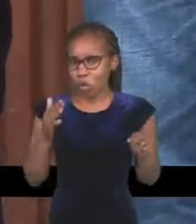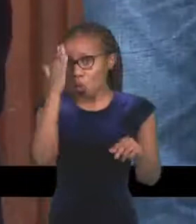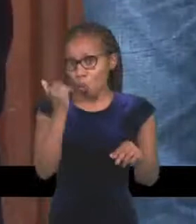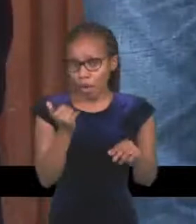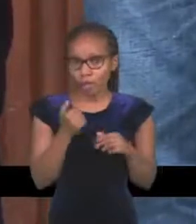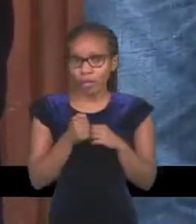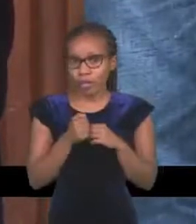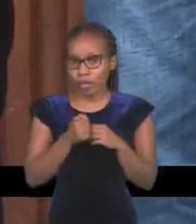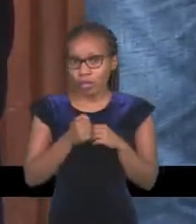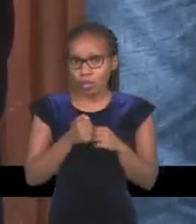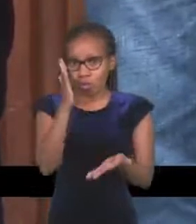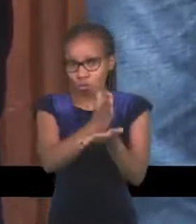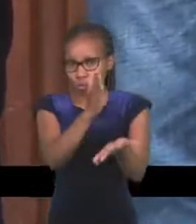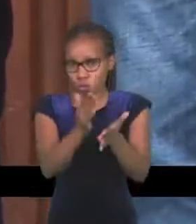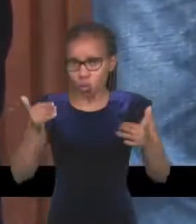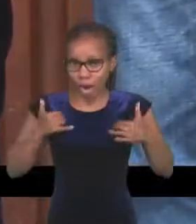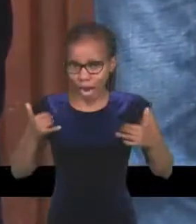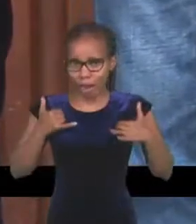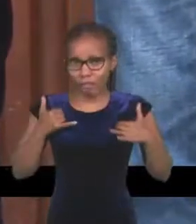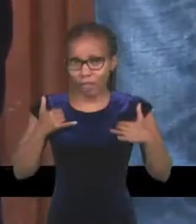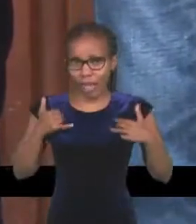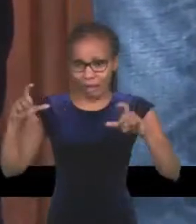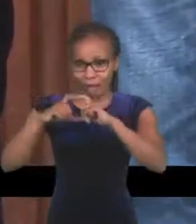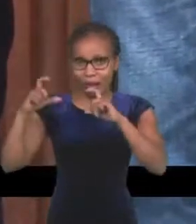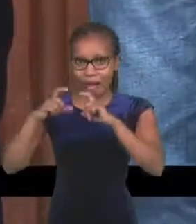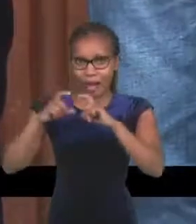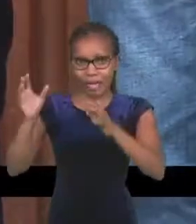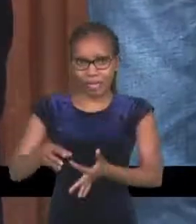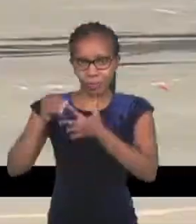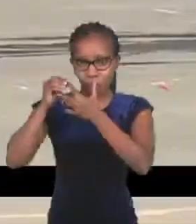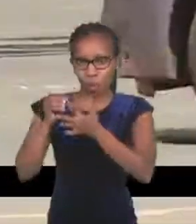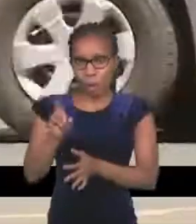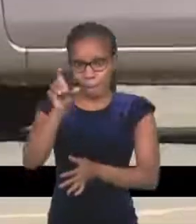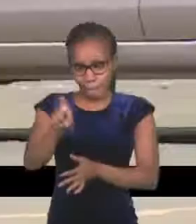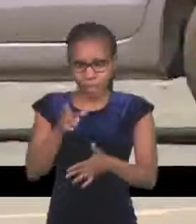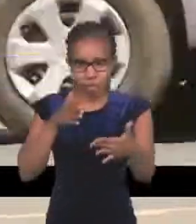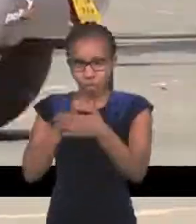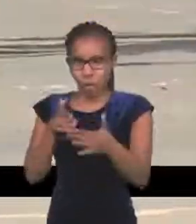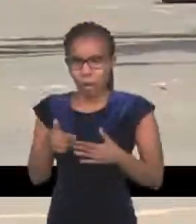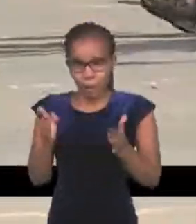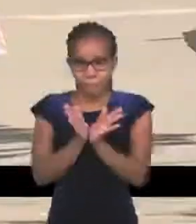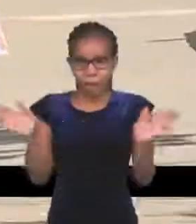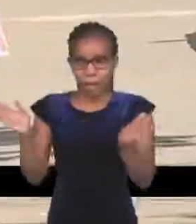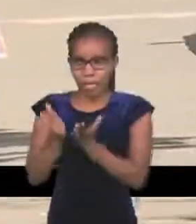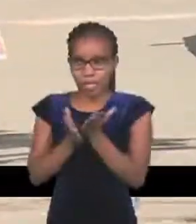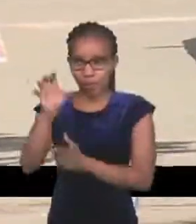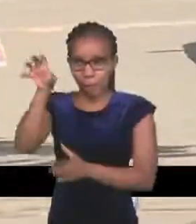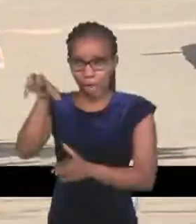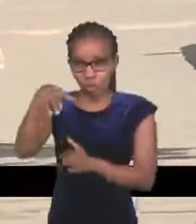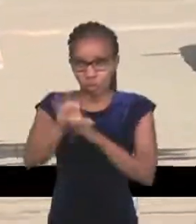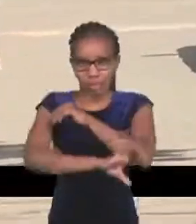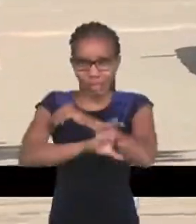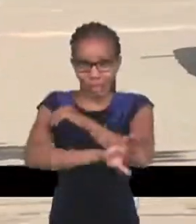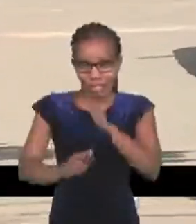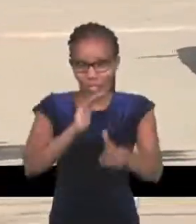even them having a curfew pass. This must stop. With most of the public service vehicle operators around the